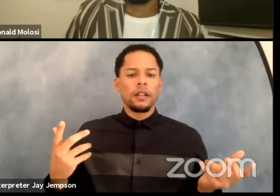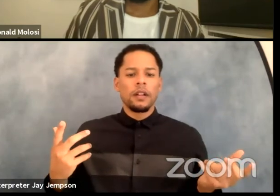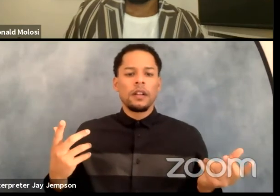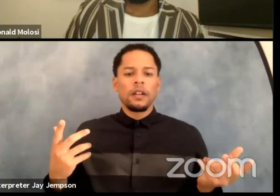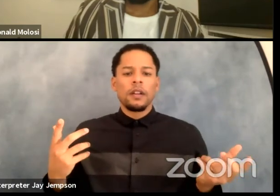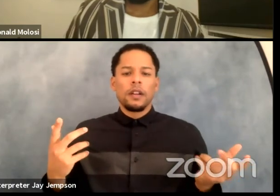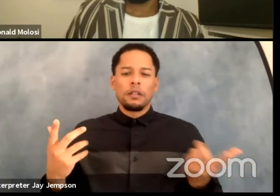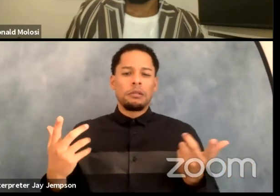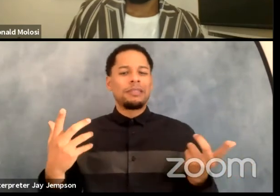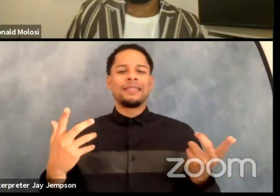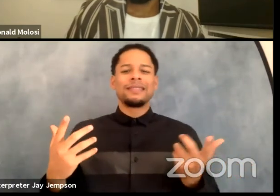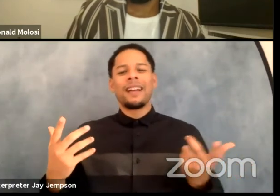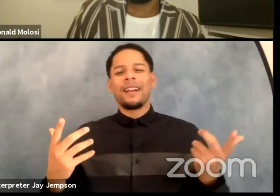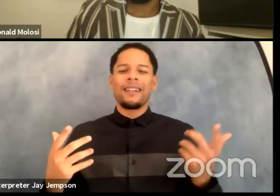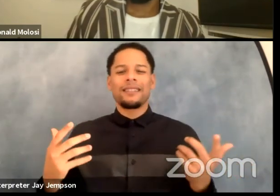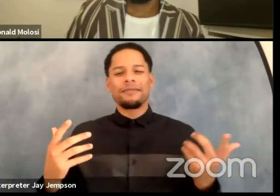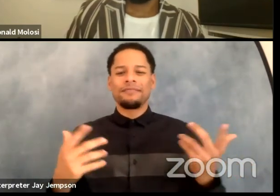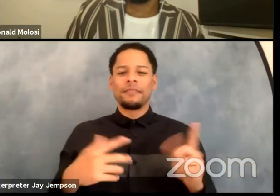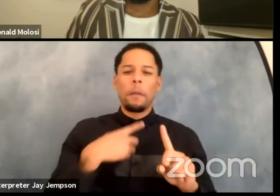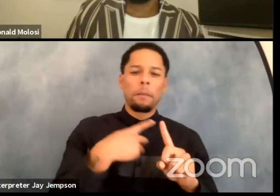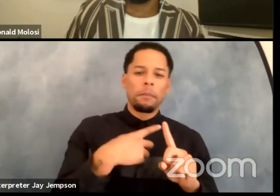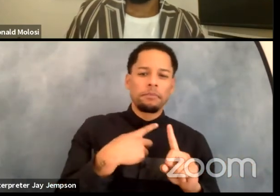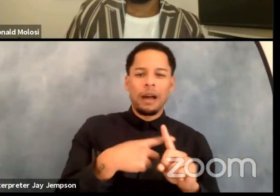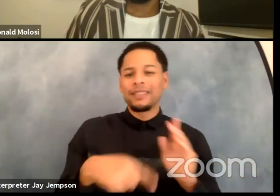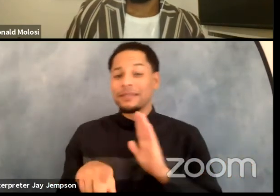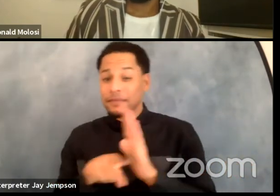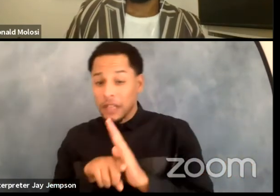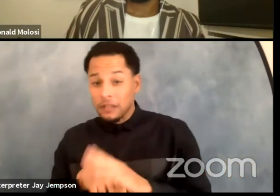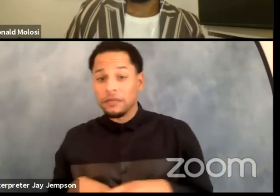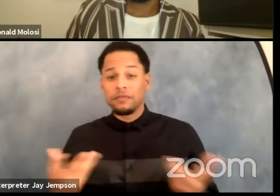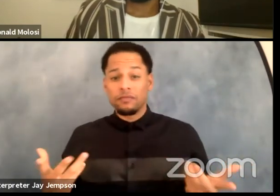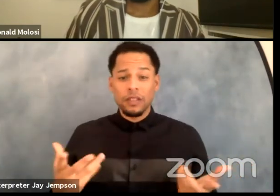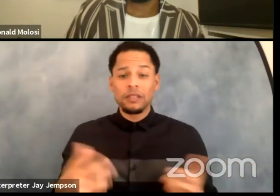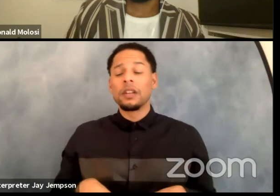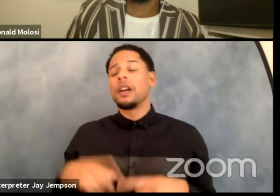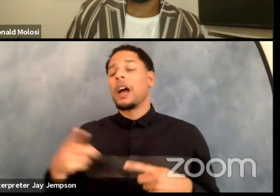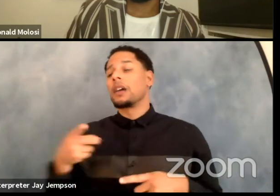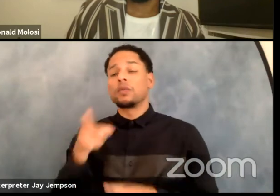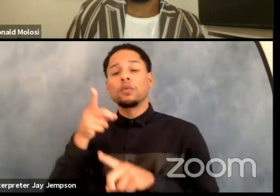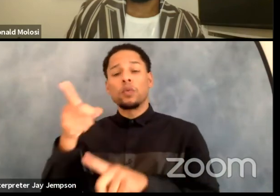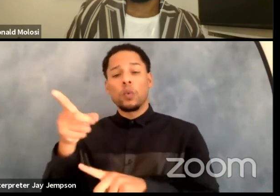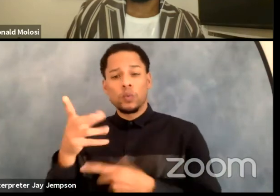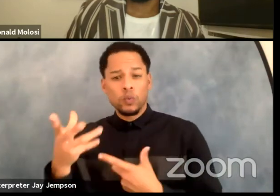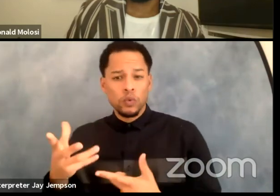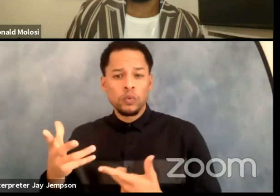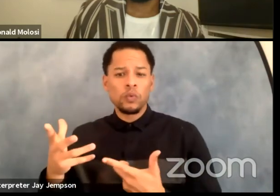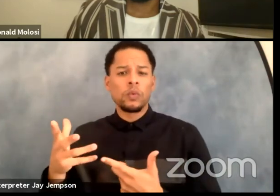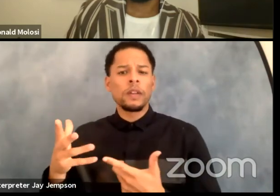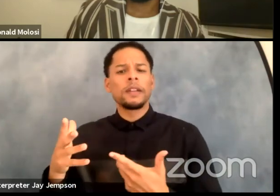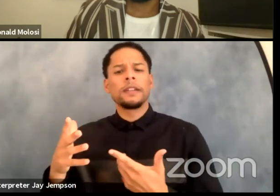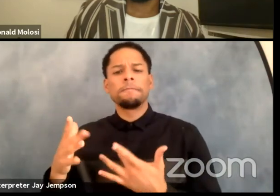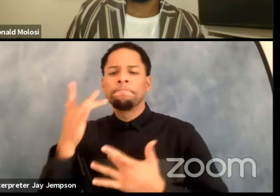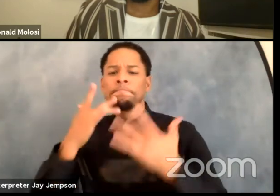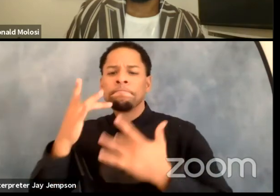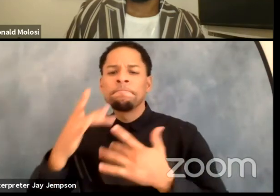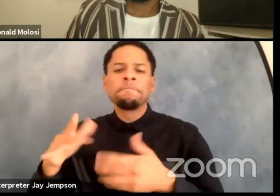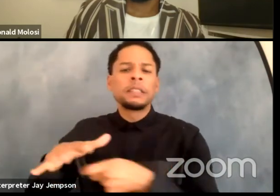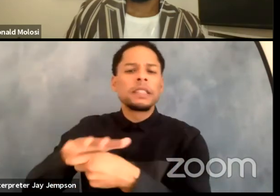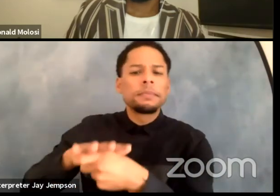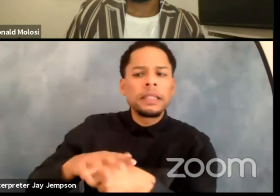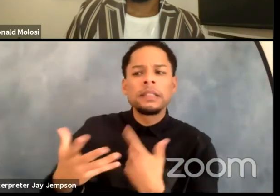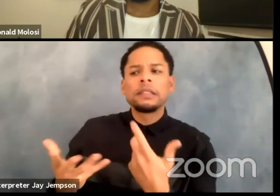told, you know, and I feel that, you know, these structures may sell a particular